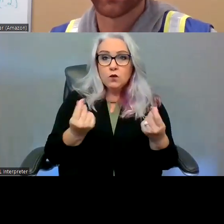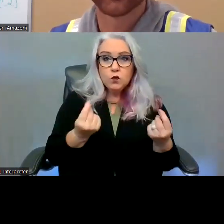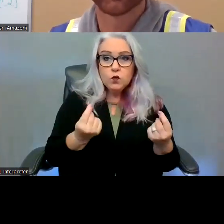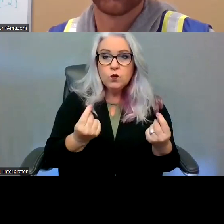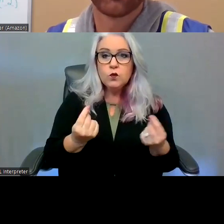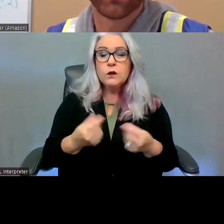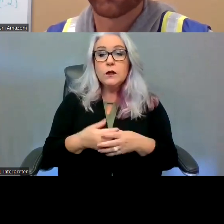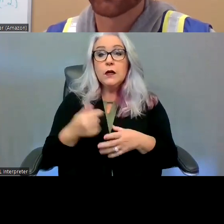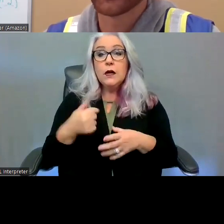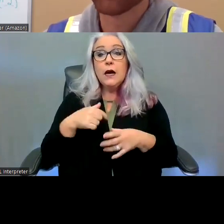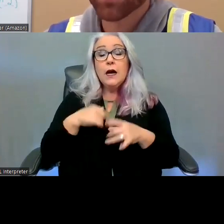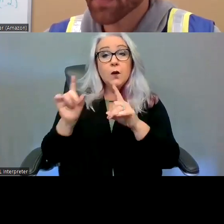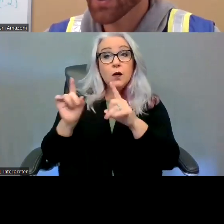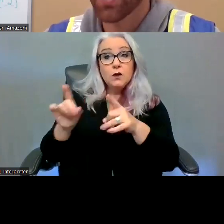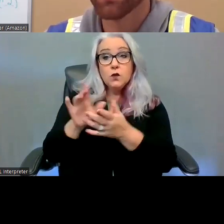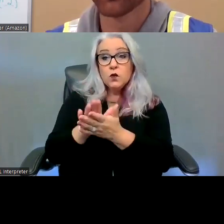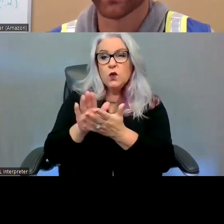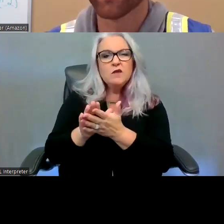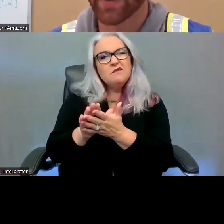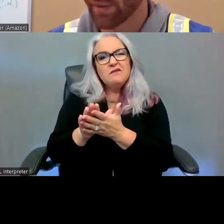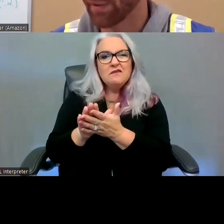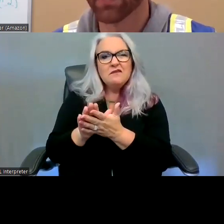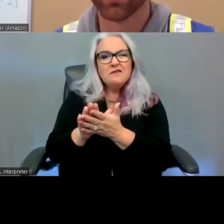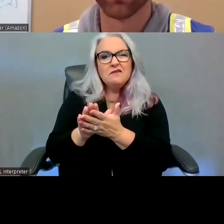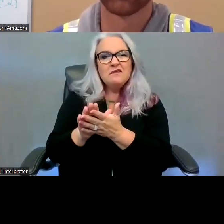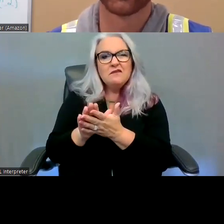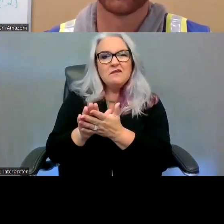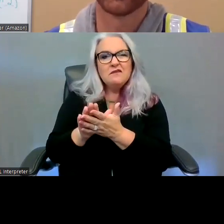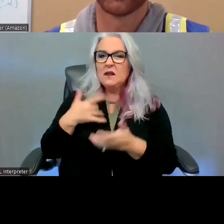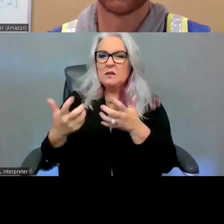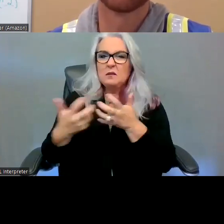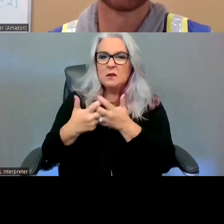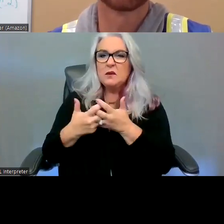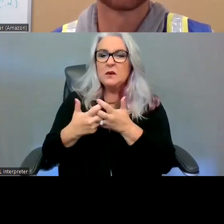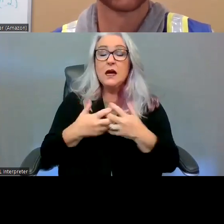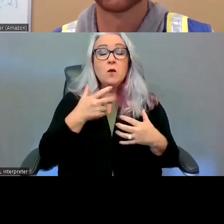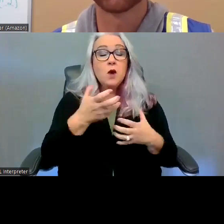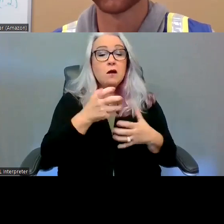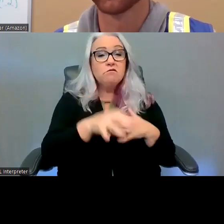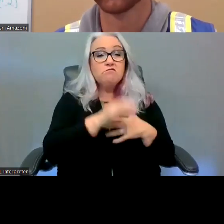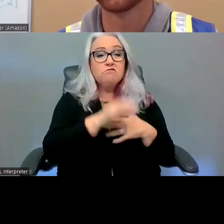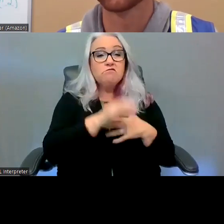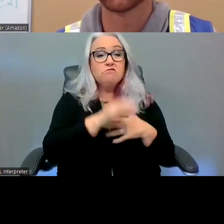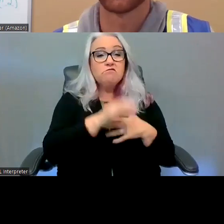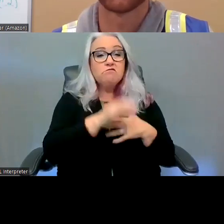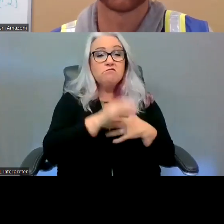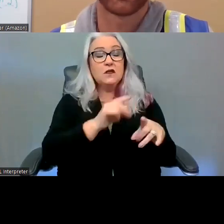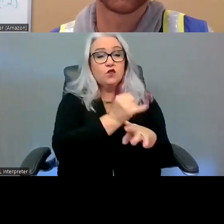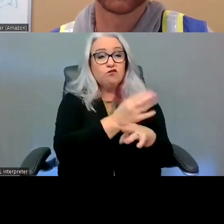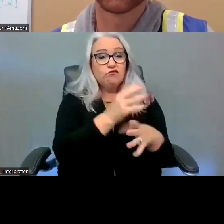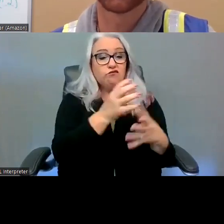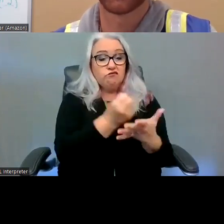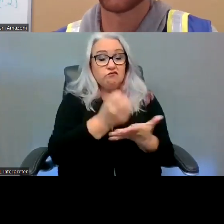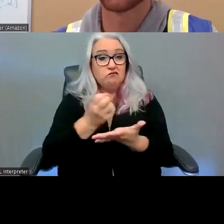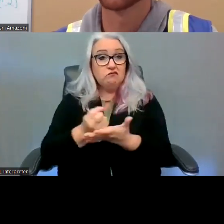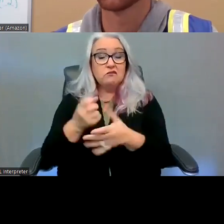I went to school, wasn't for me. Wanted to find different roles within different facilities, things like that. So I